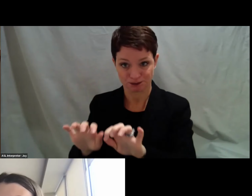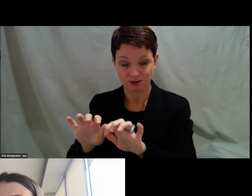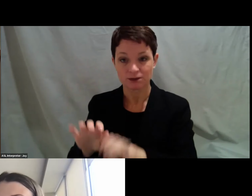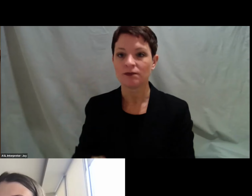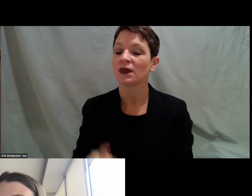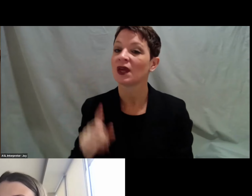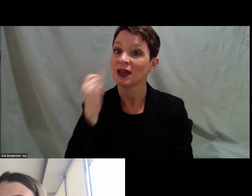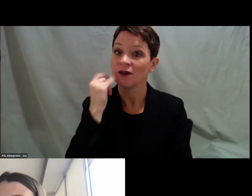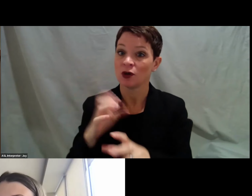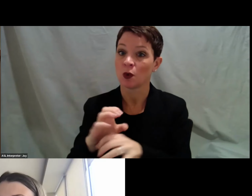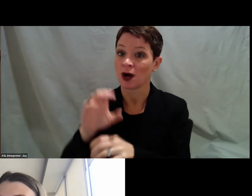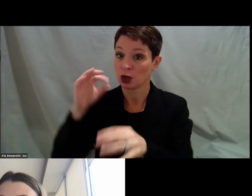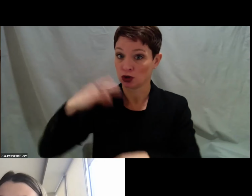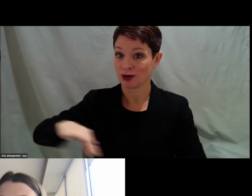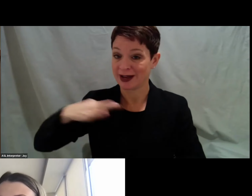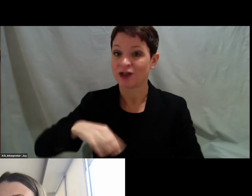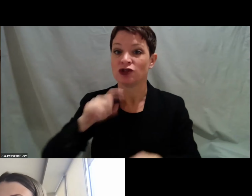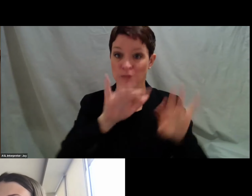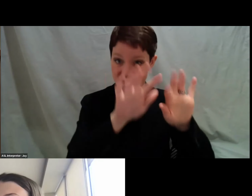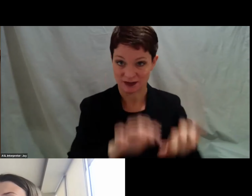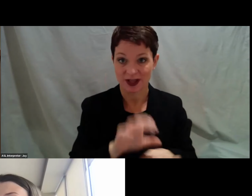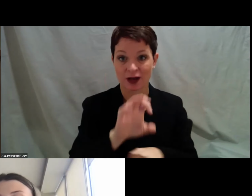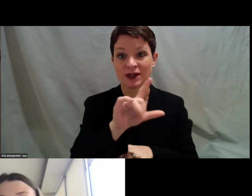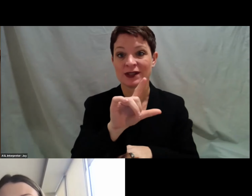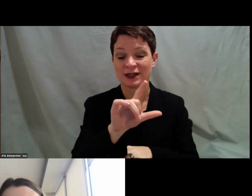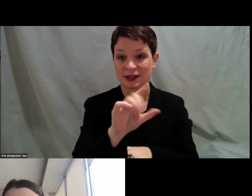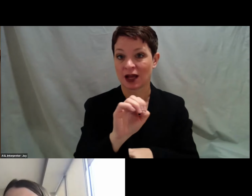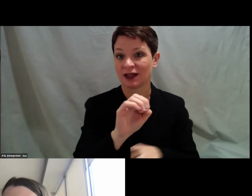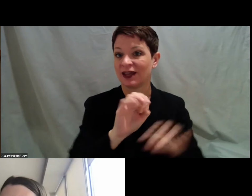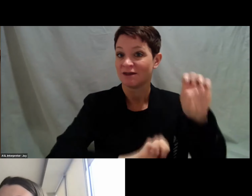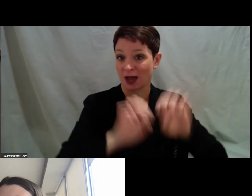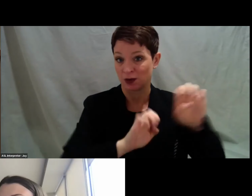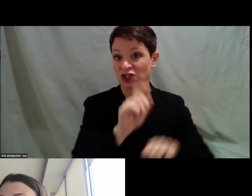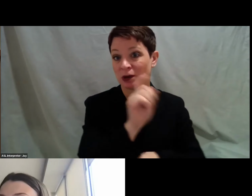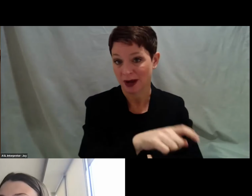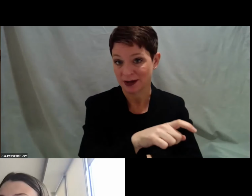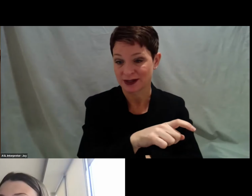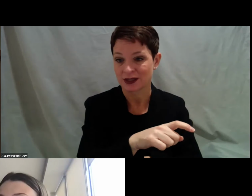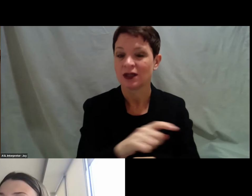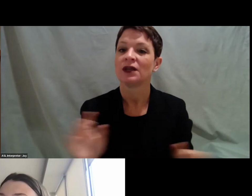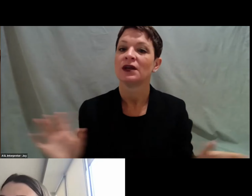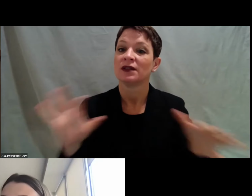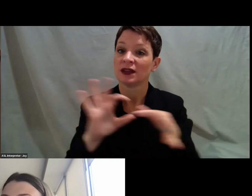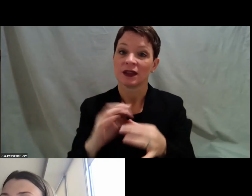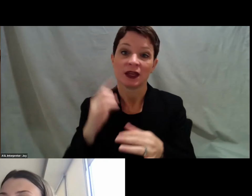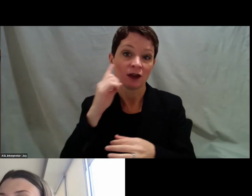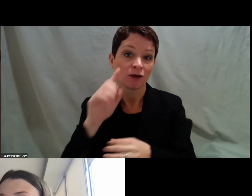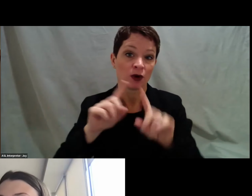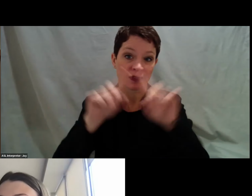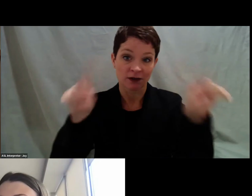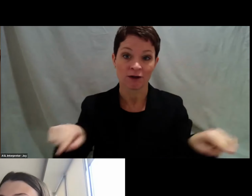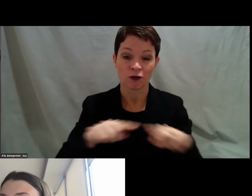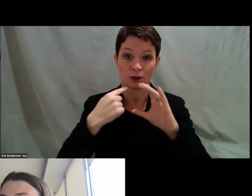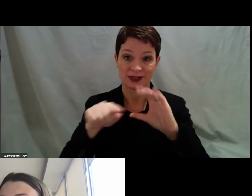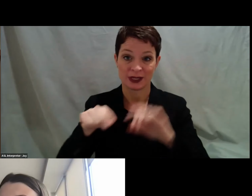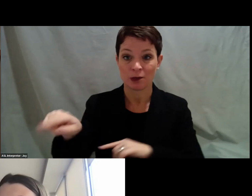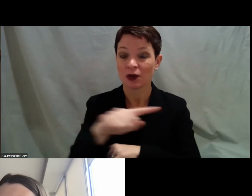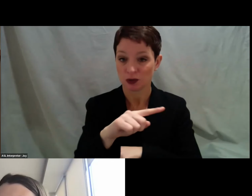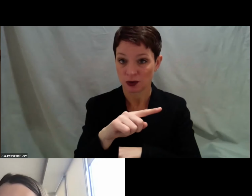is mandatory to receive CLE credits. The link to the digital evaluation form was emailed to you